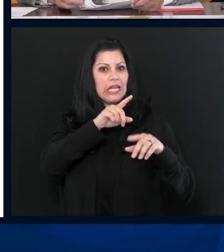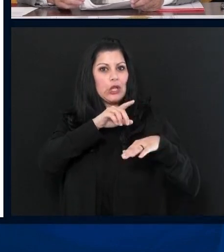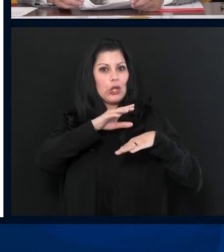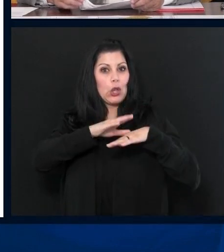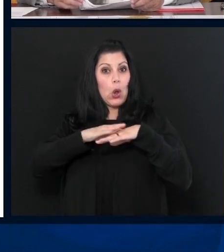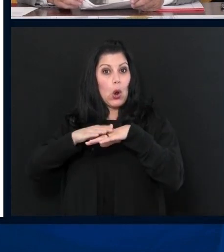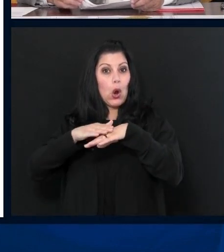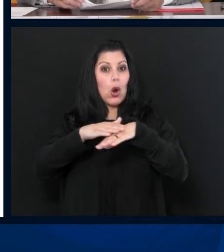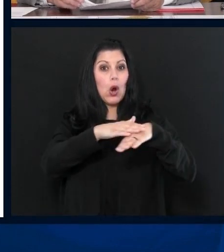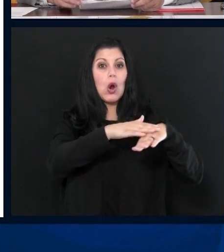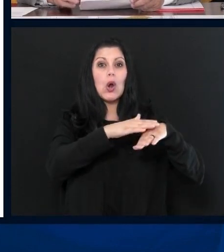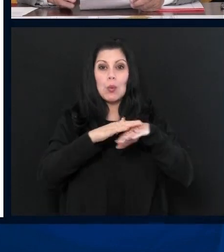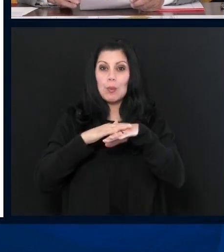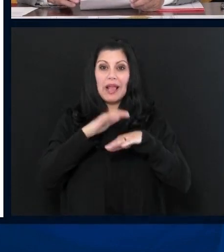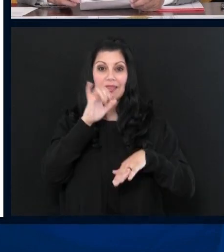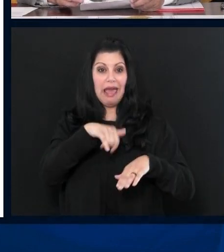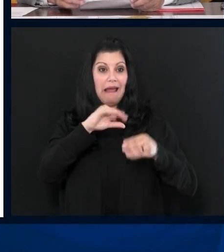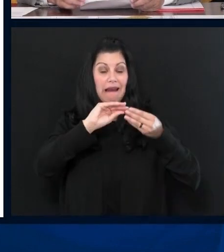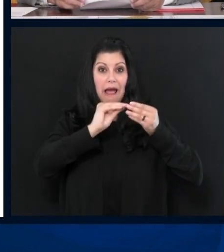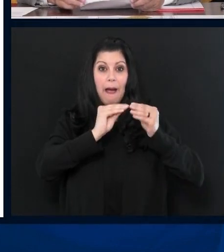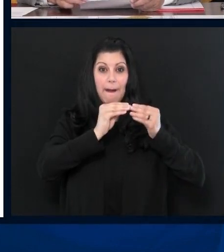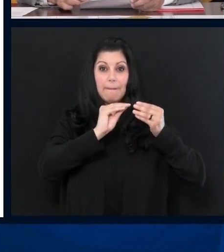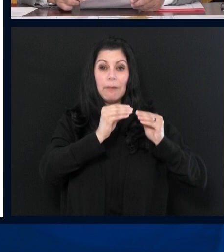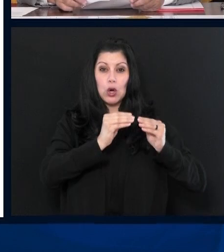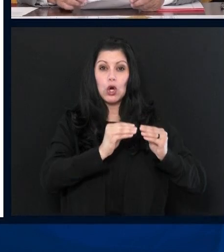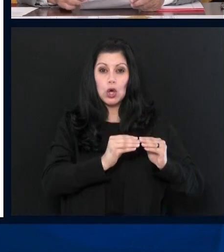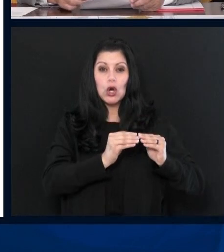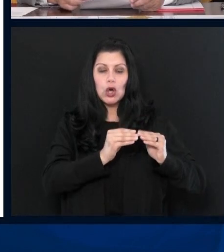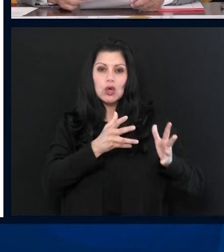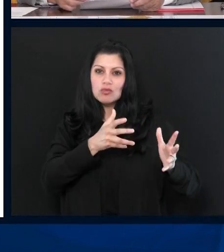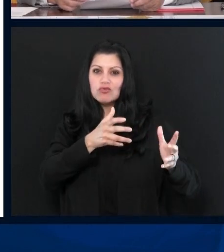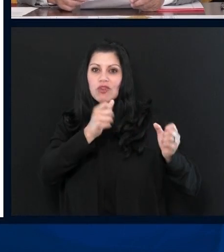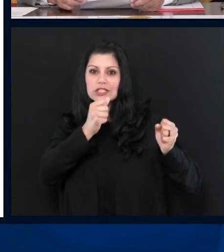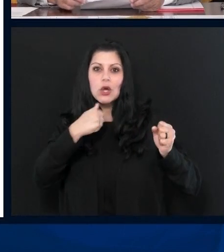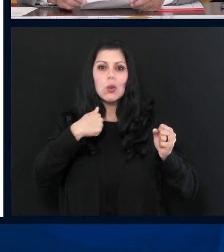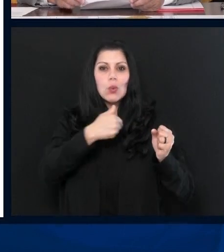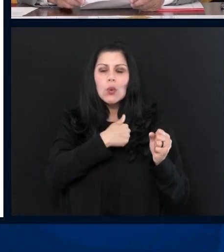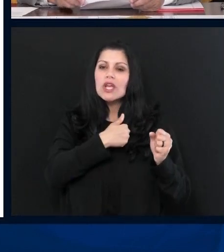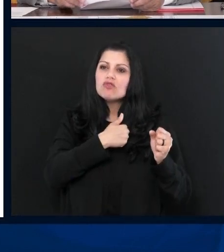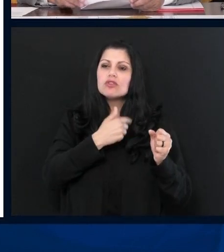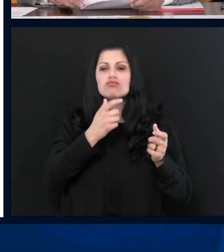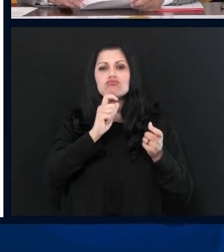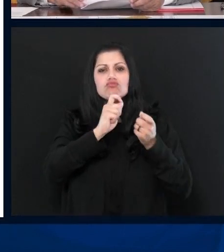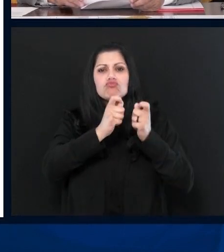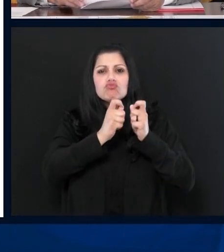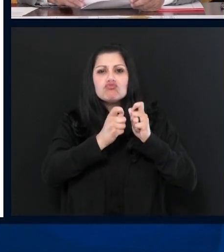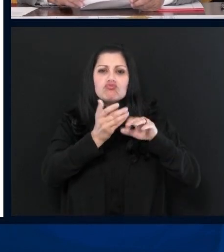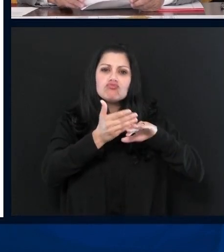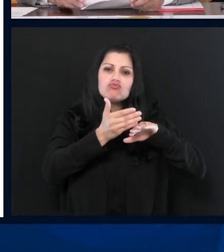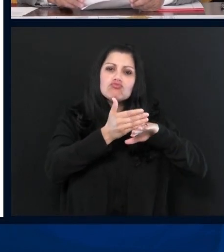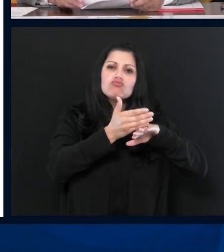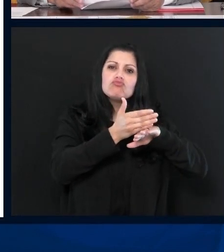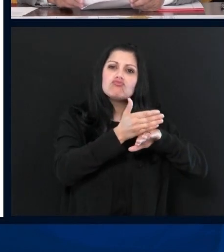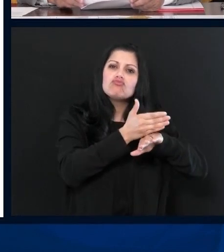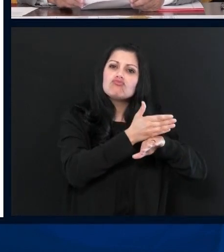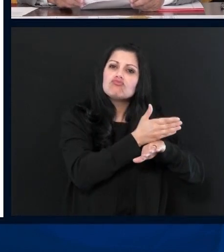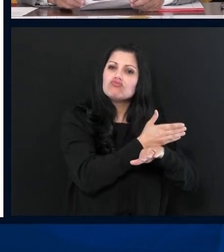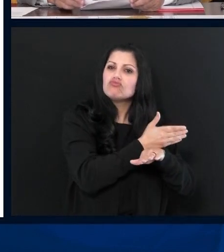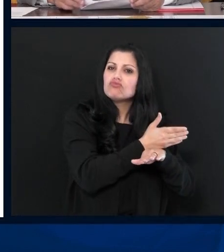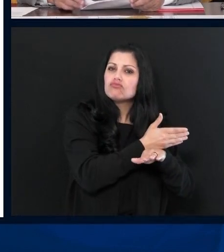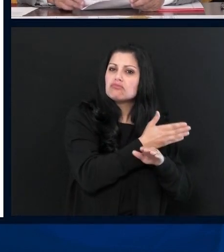we have adjusted, and we have made some improvements in some places for